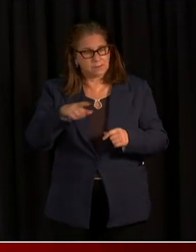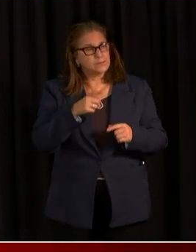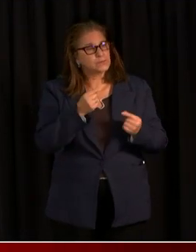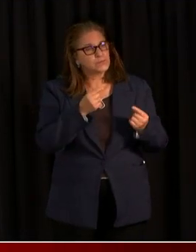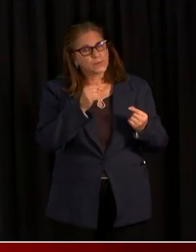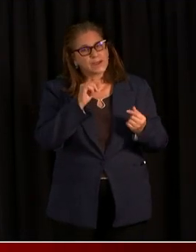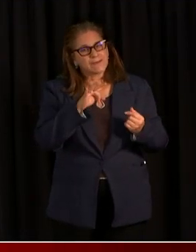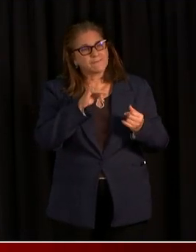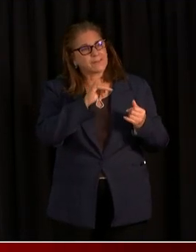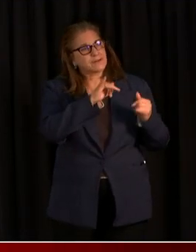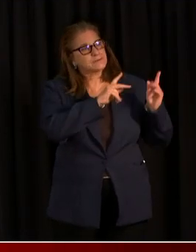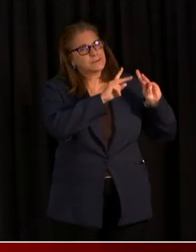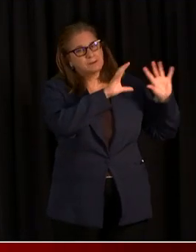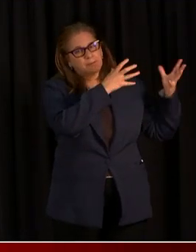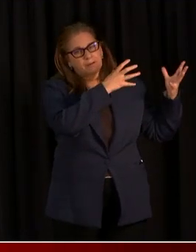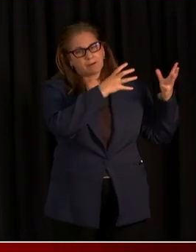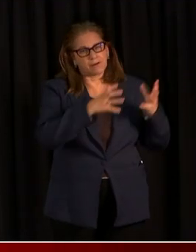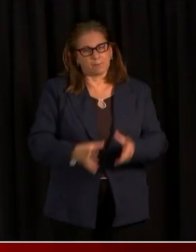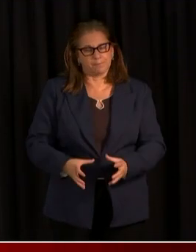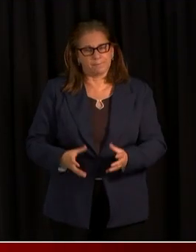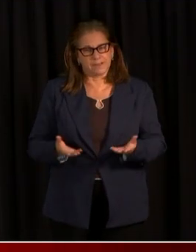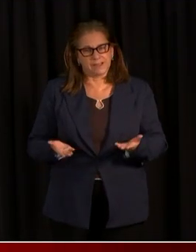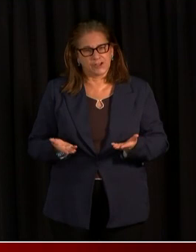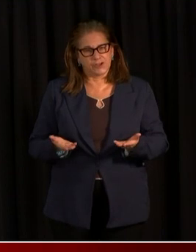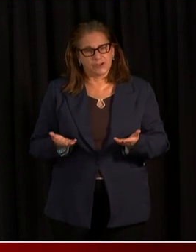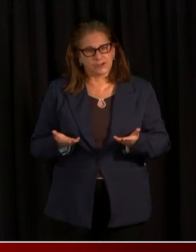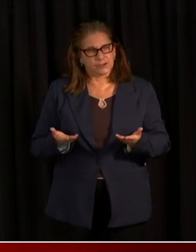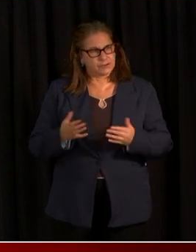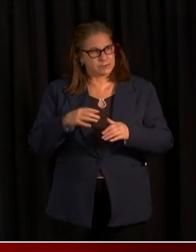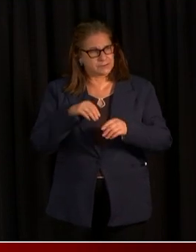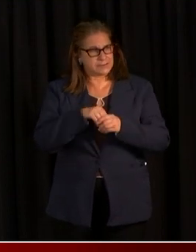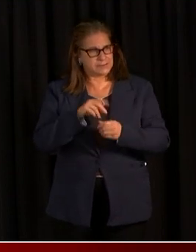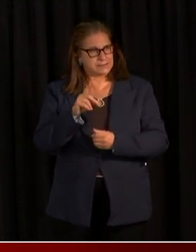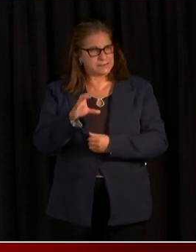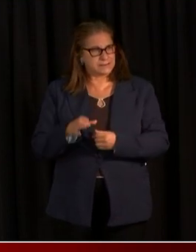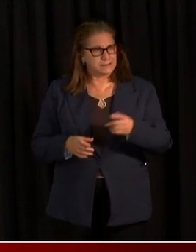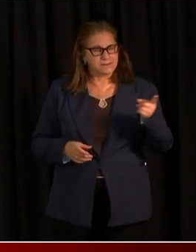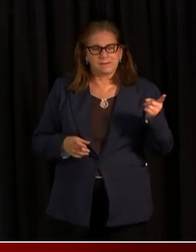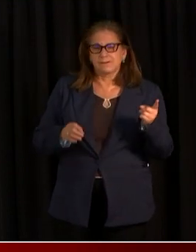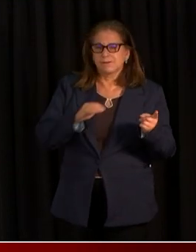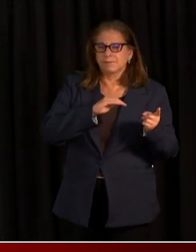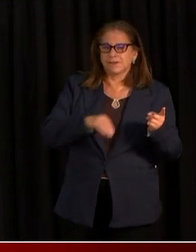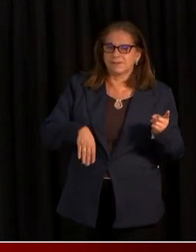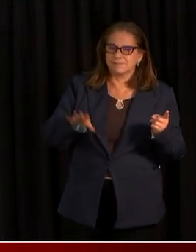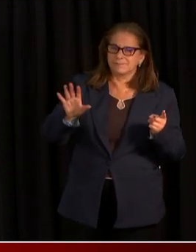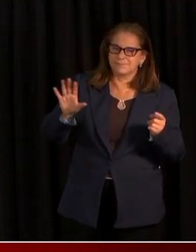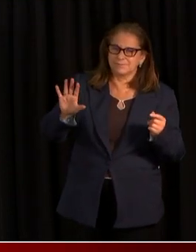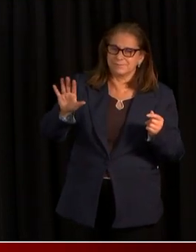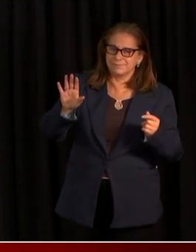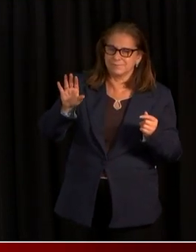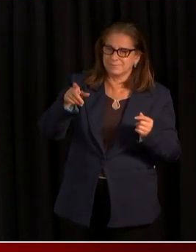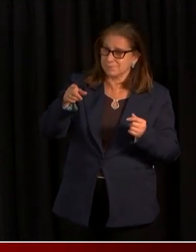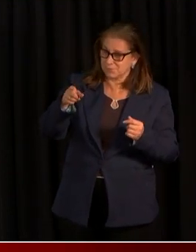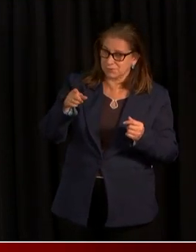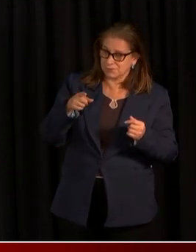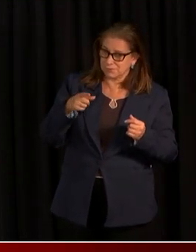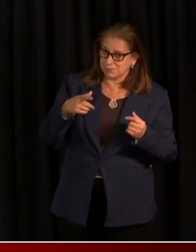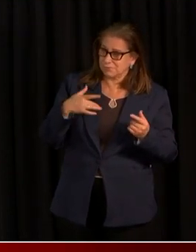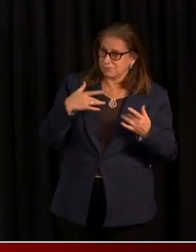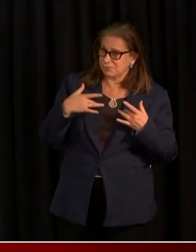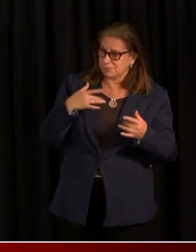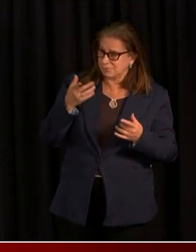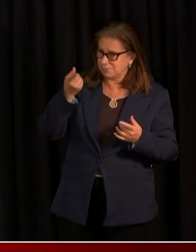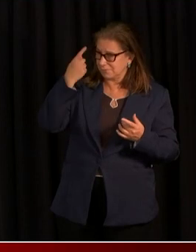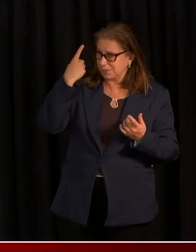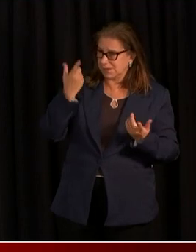units come to DC on DC streets? Well, Mark, it's very concerning to us.